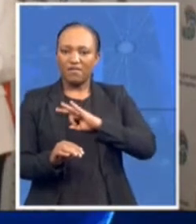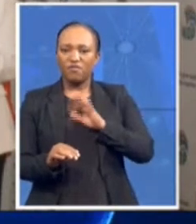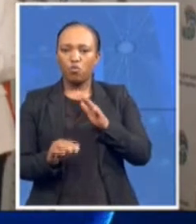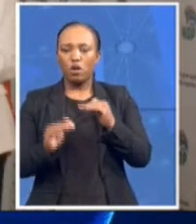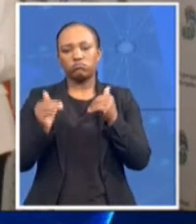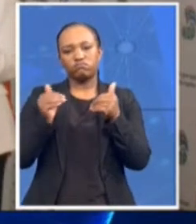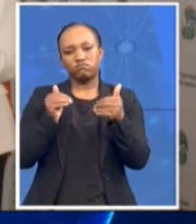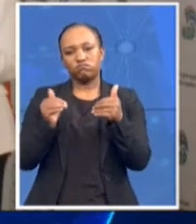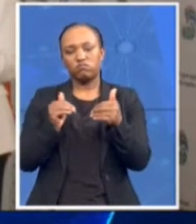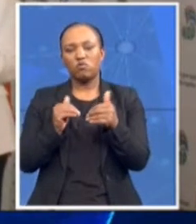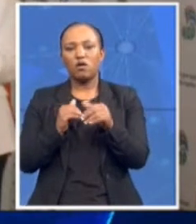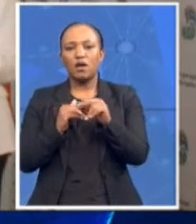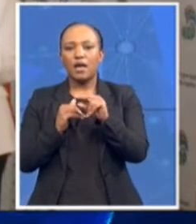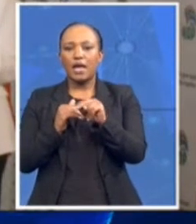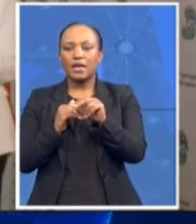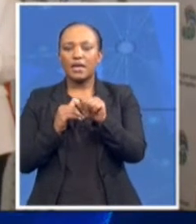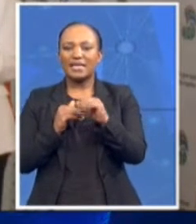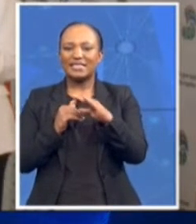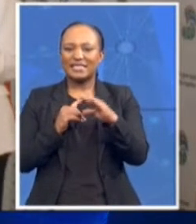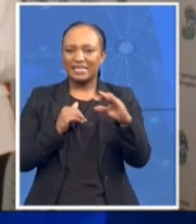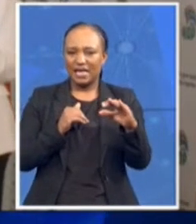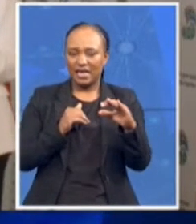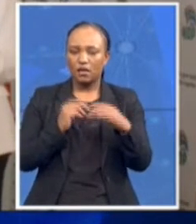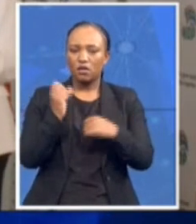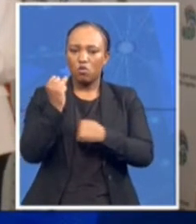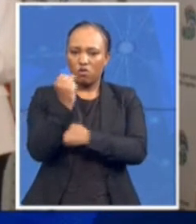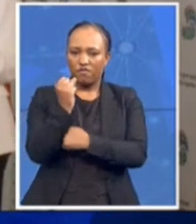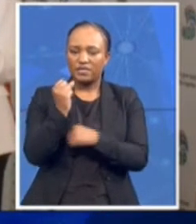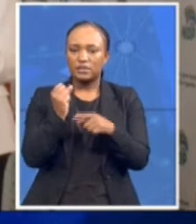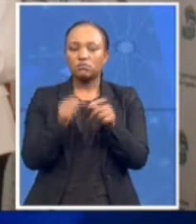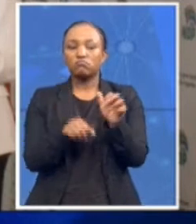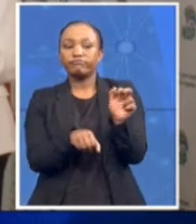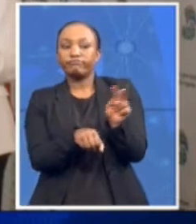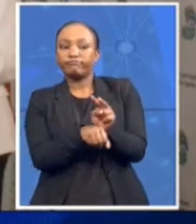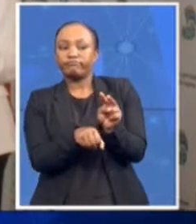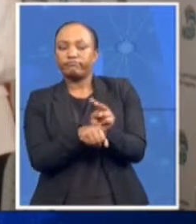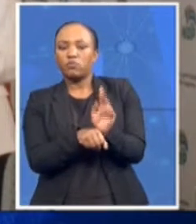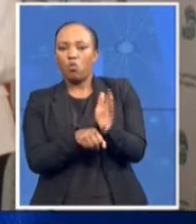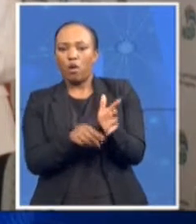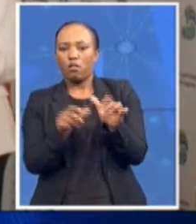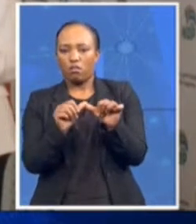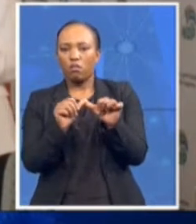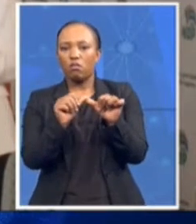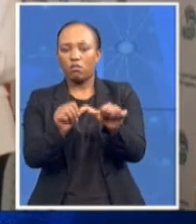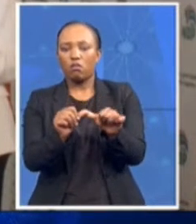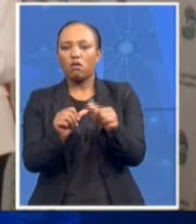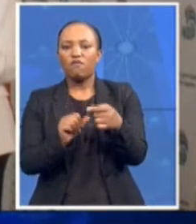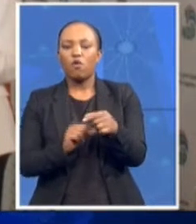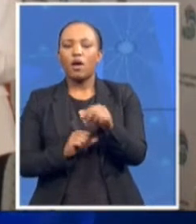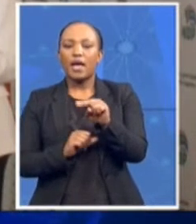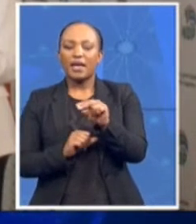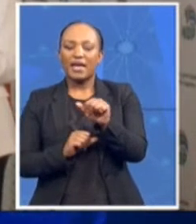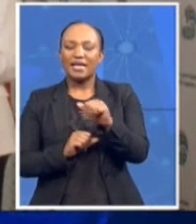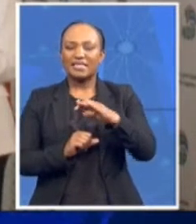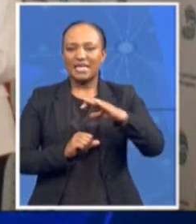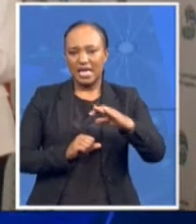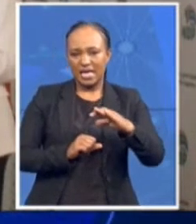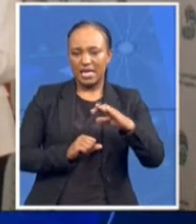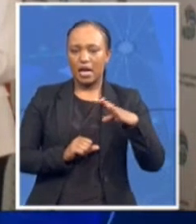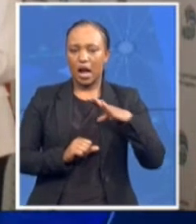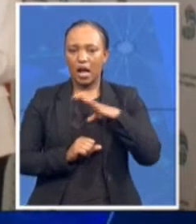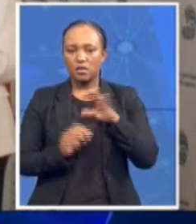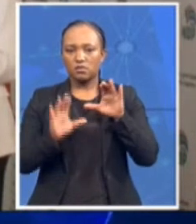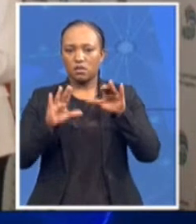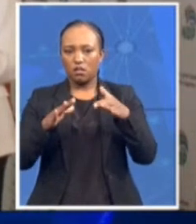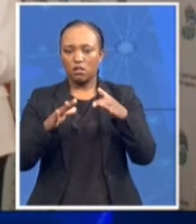office, with an oversight role being played by the NAC Council, also in accordance with the relevant legislation